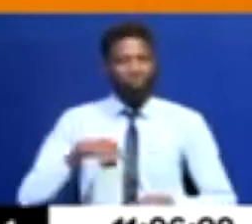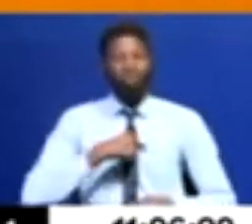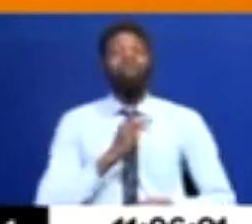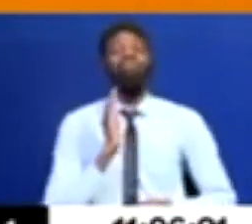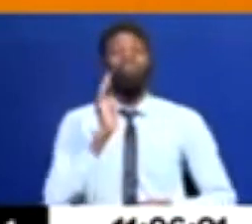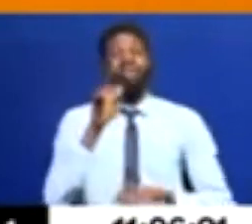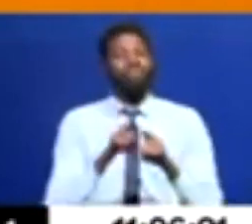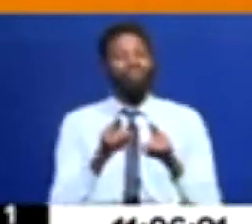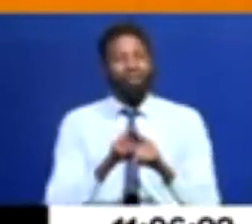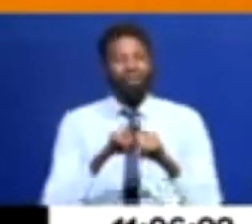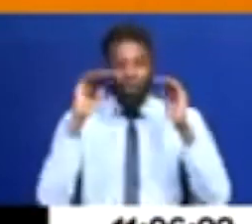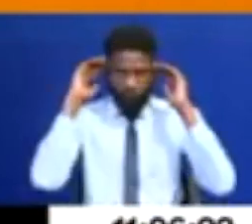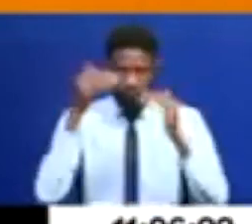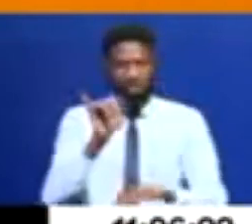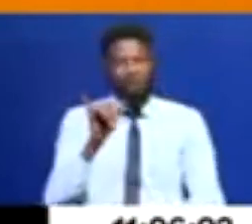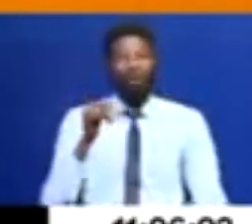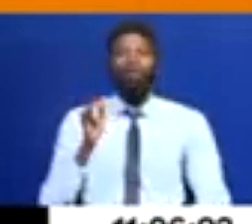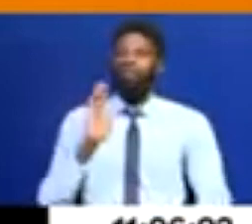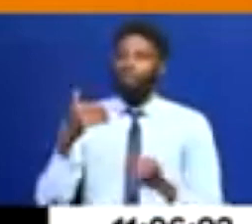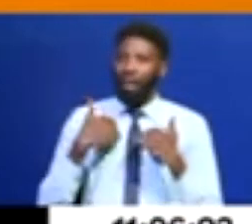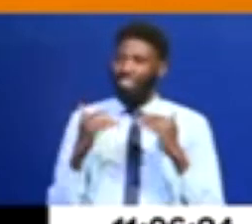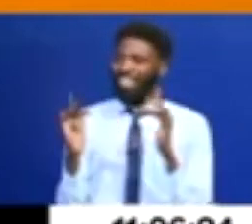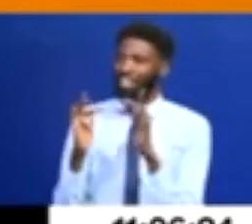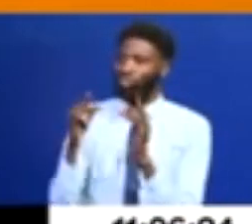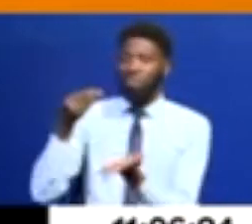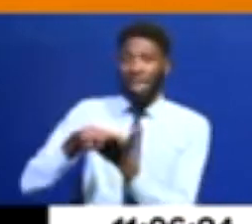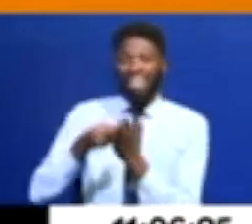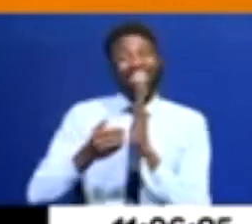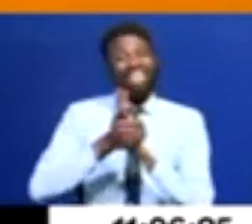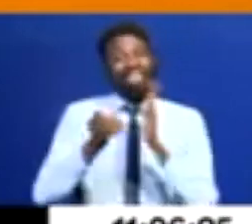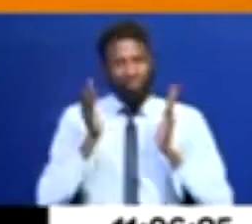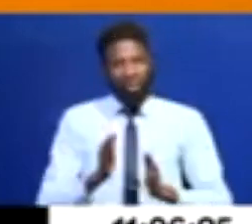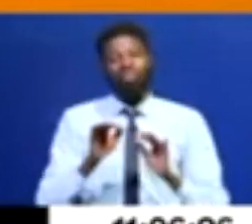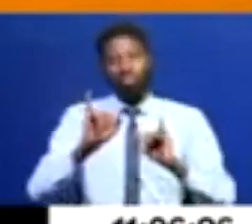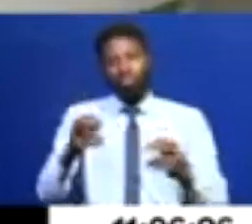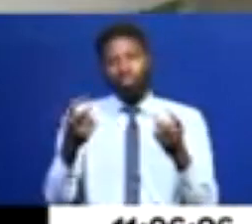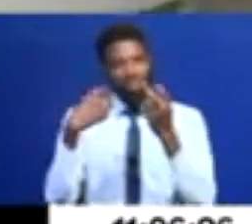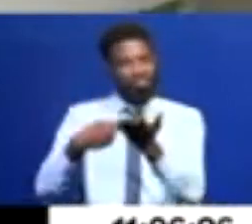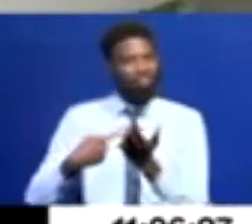into that. I will be joined by crypto experts. Stay right here for that conversation.